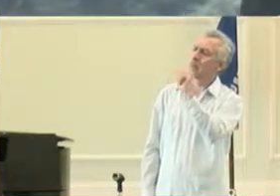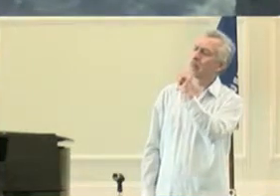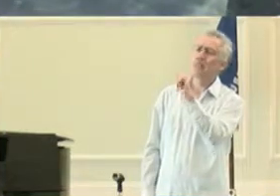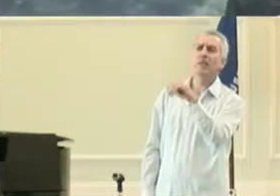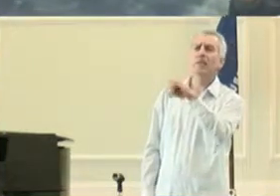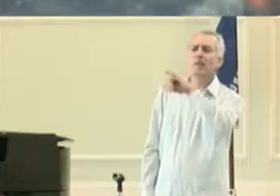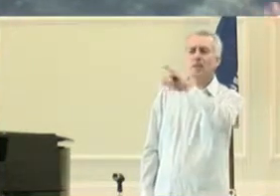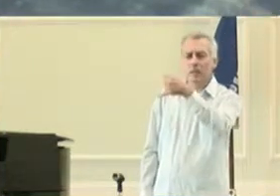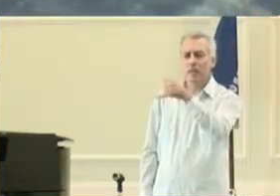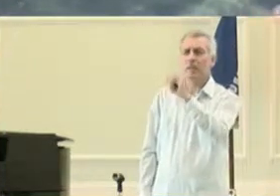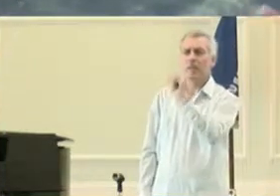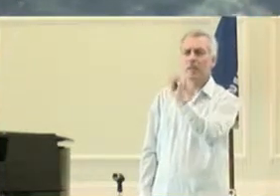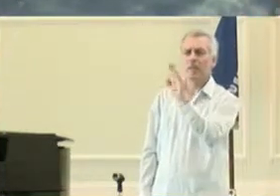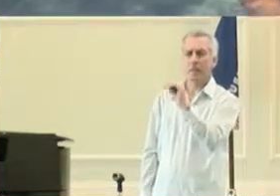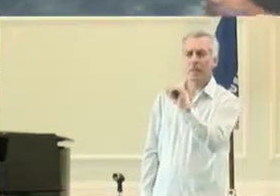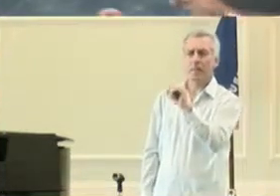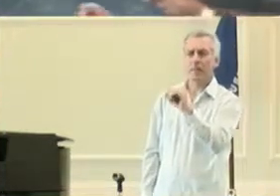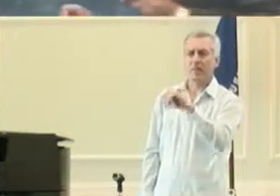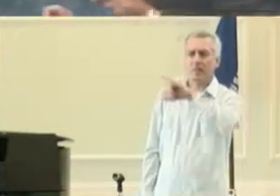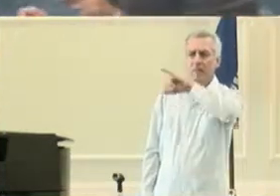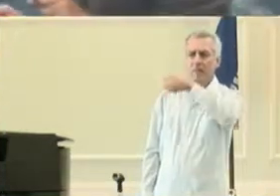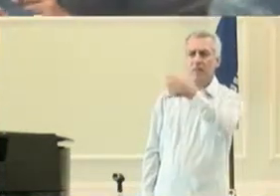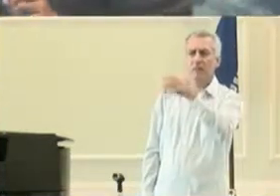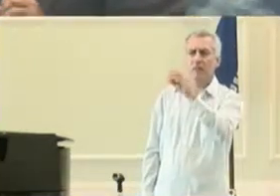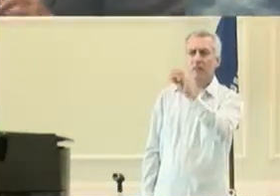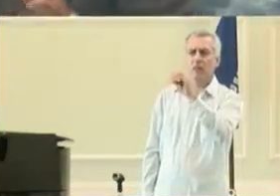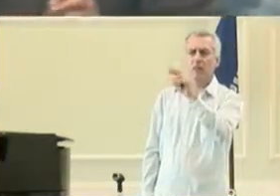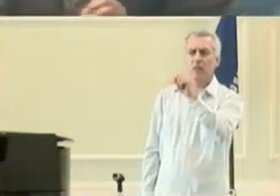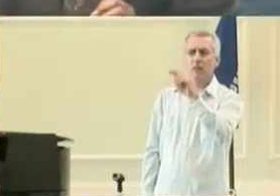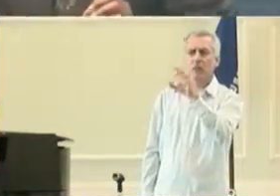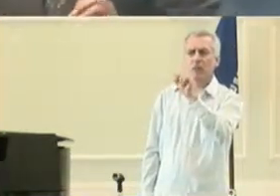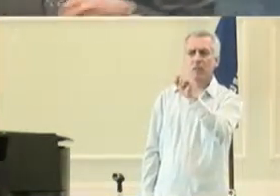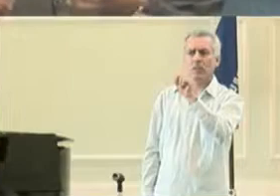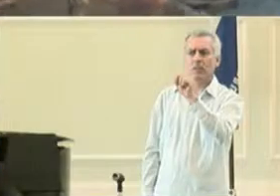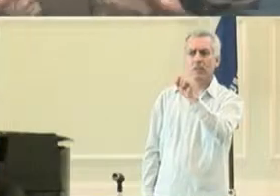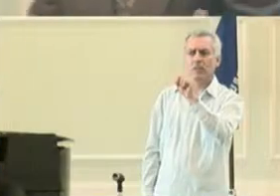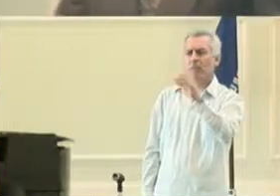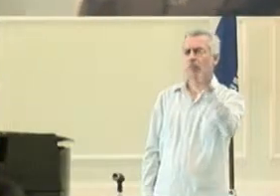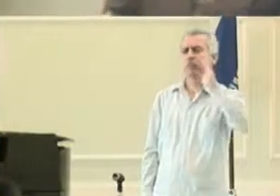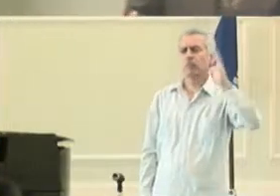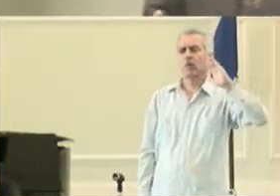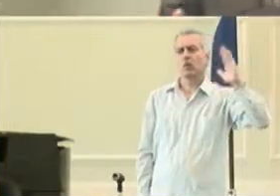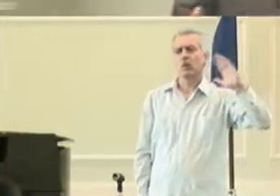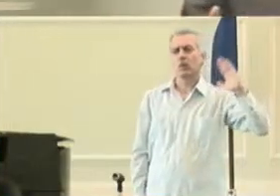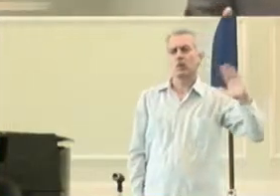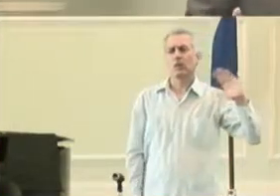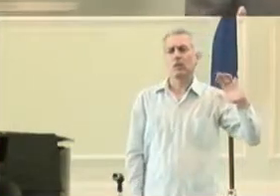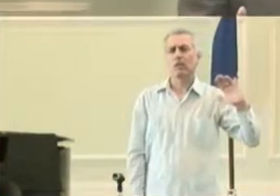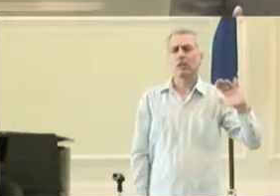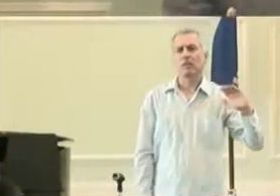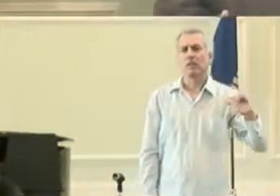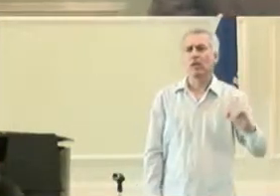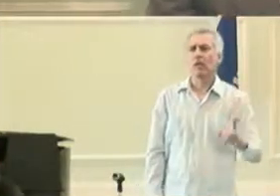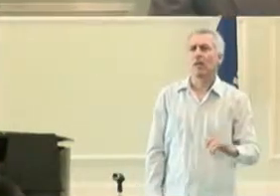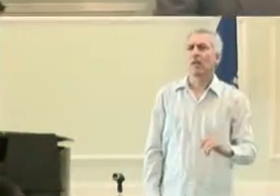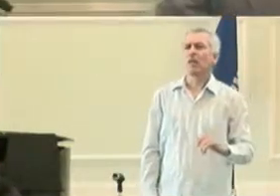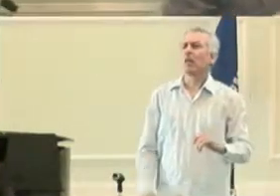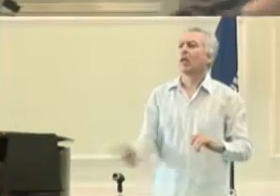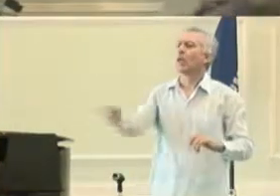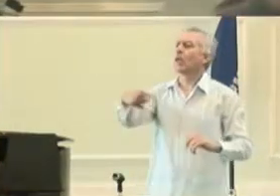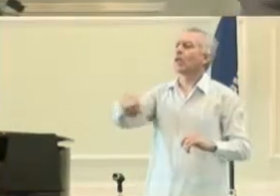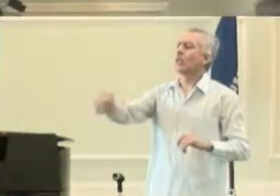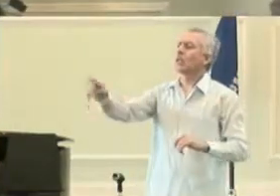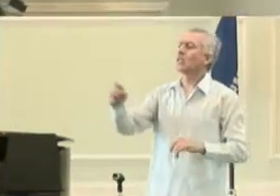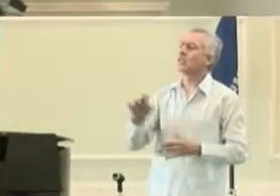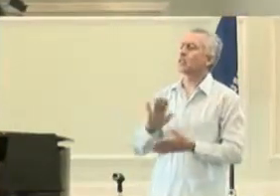He told the people, now, it is God's will for us to be with him. So let us speed